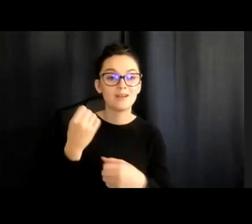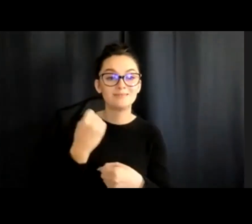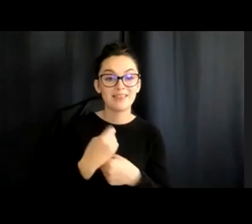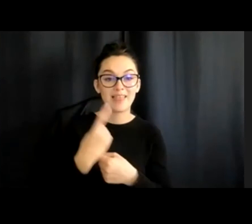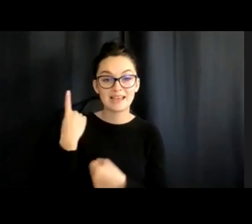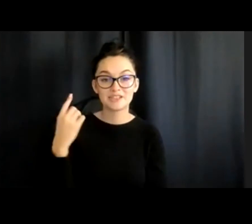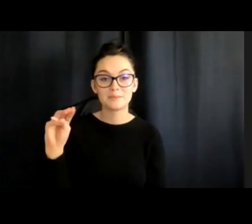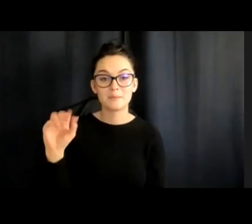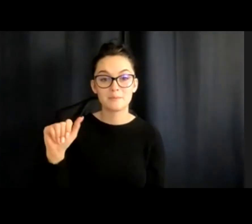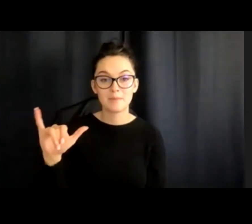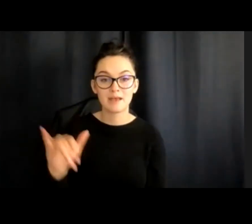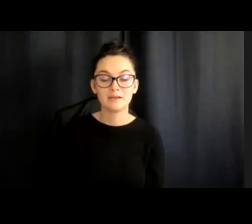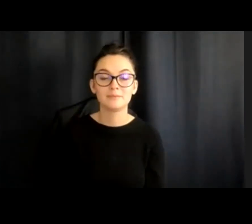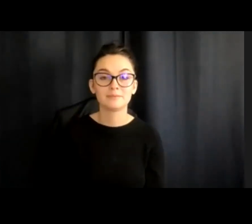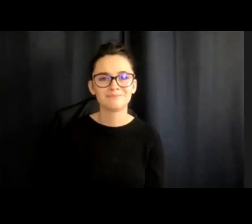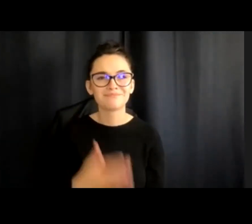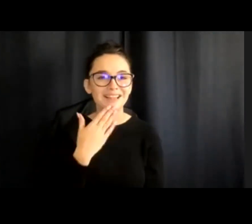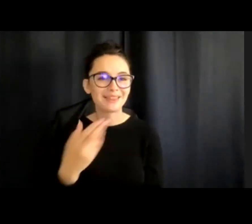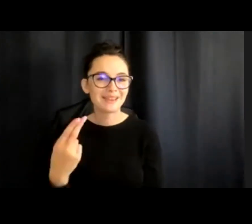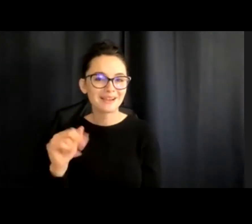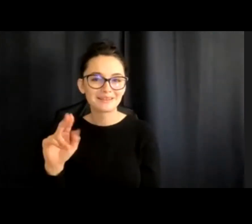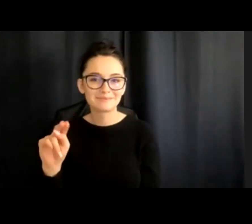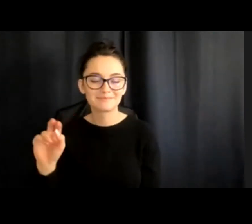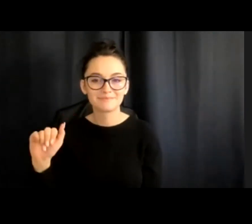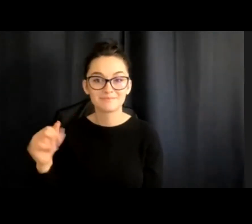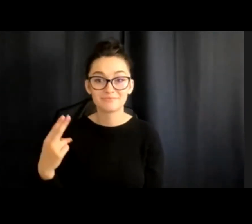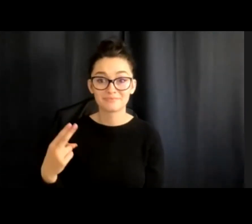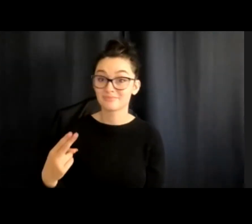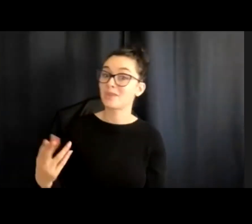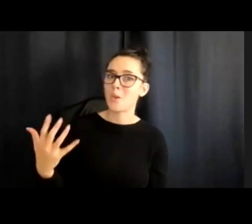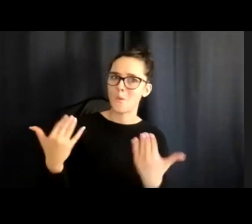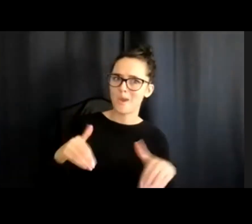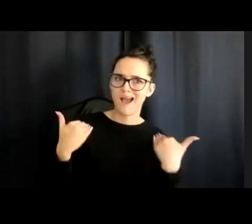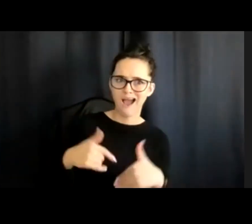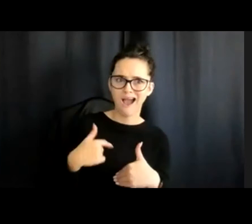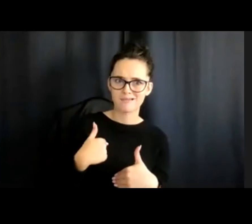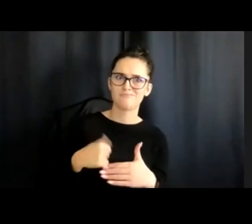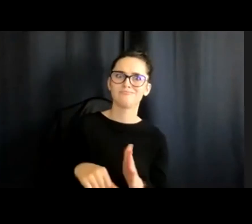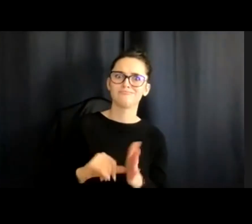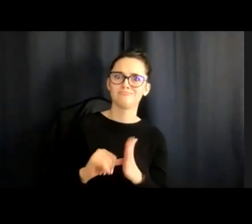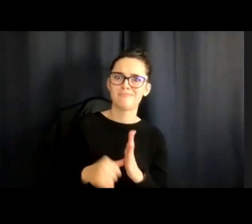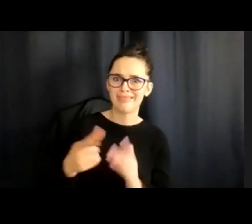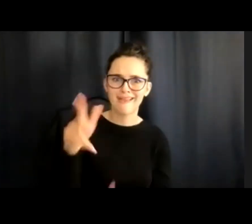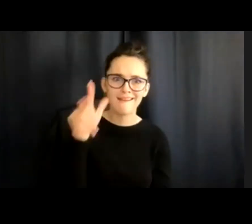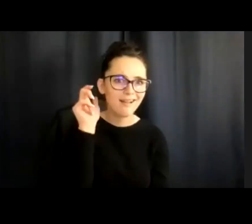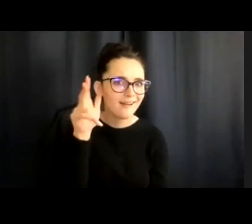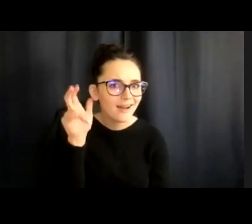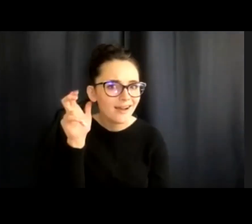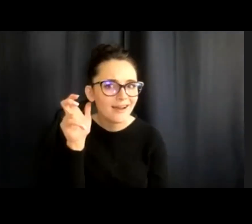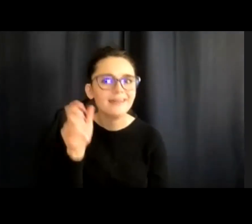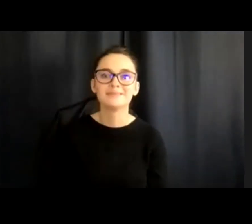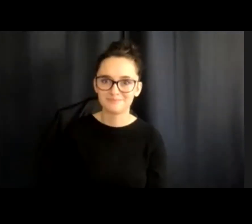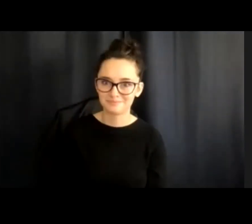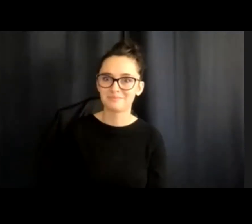Awesome. Thank you, Hannah. I'm so impressed. They listened so well, didn't they? Yes, absolutely. They did